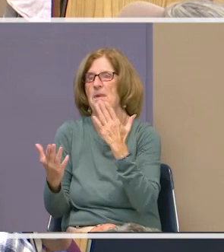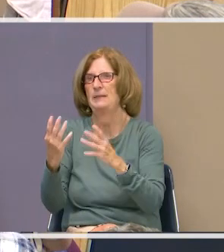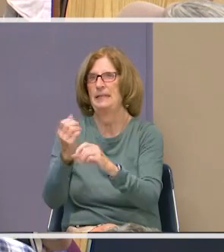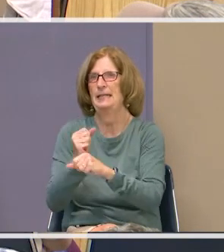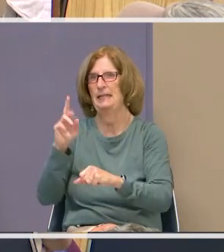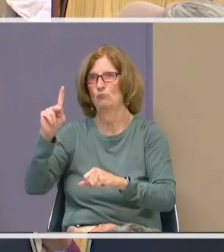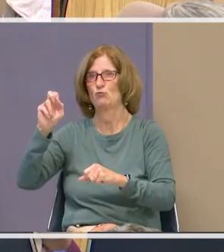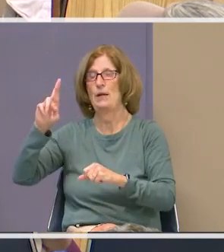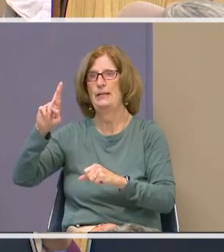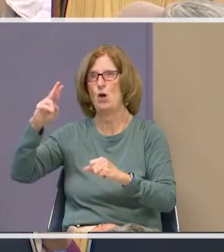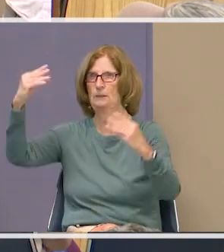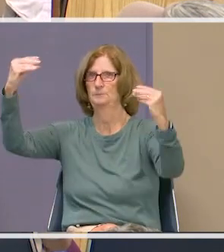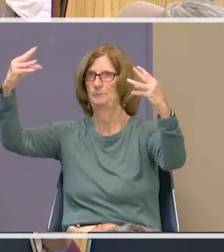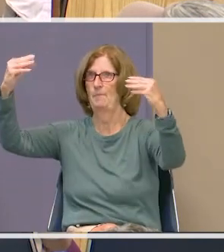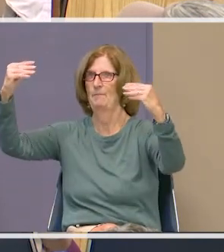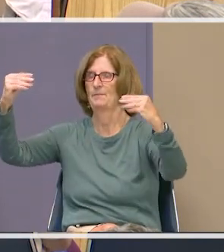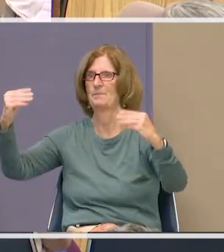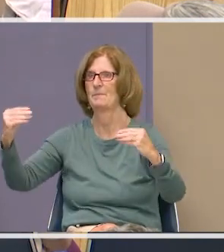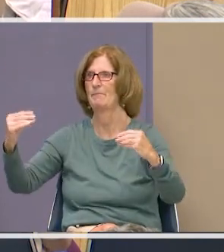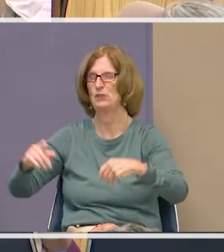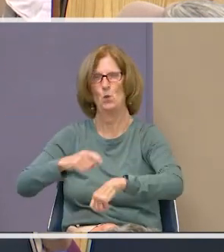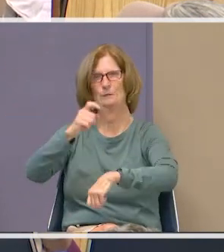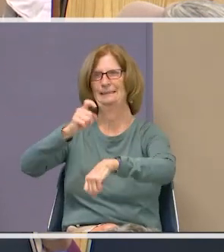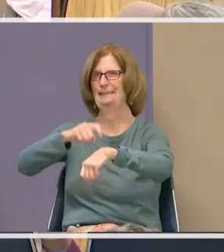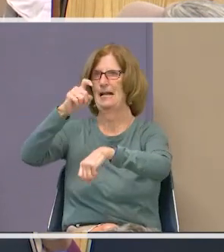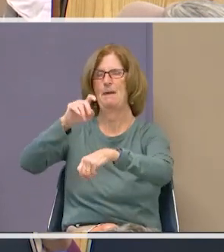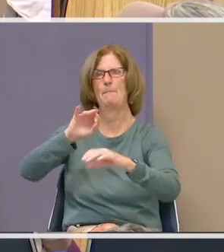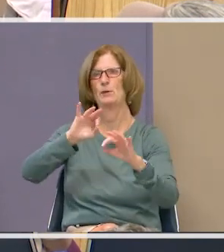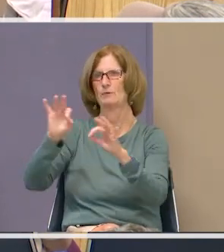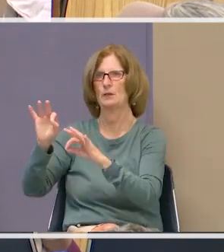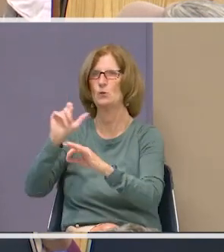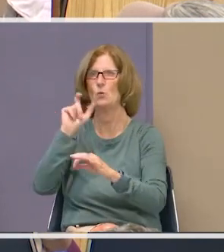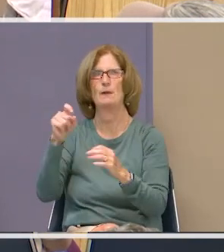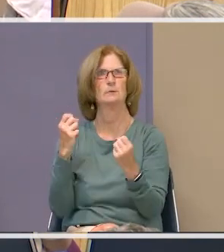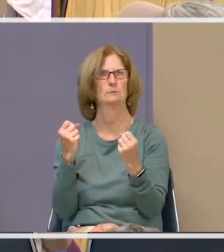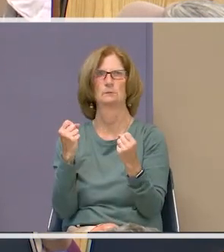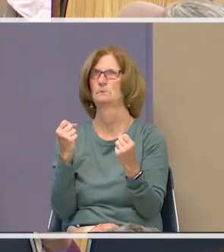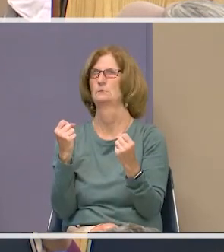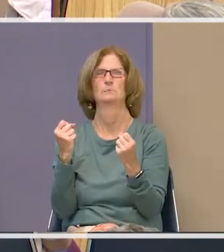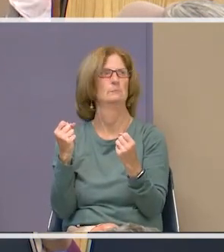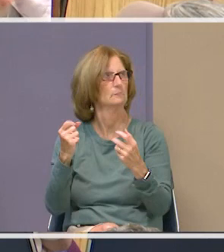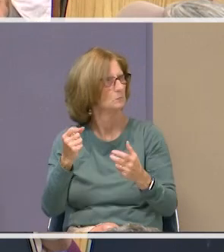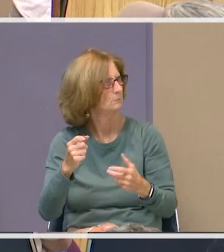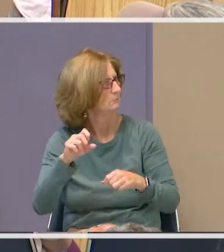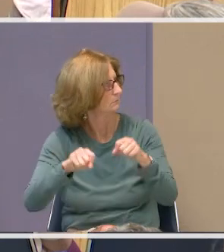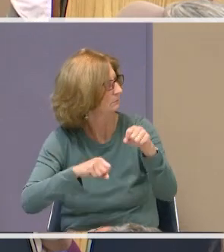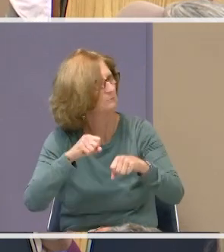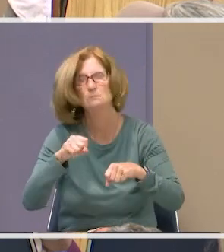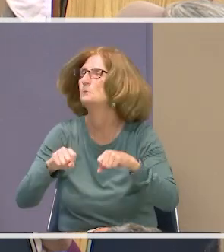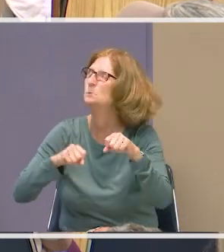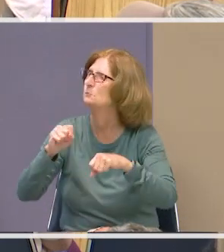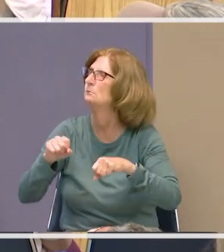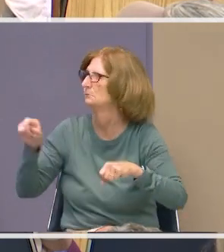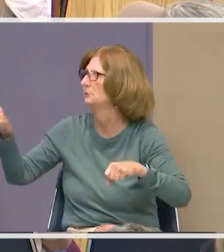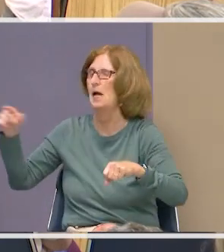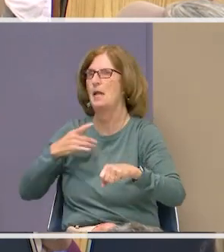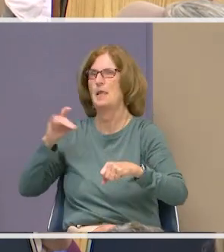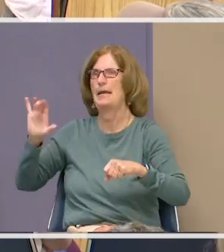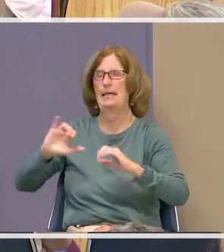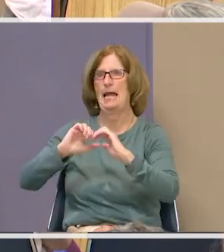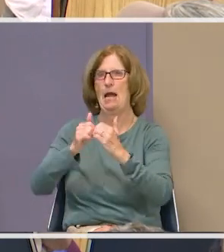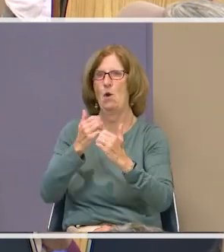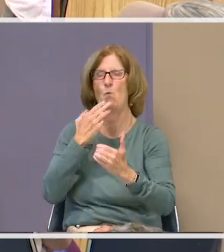radar so that it's actually timed properly and we don't have to just wait aimlessly. Really careful attention taken